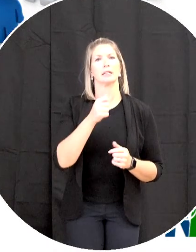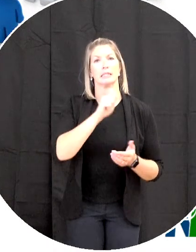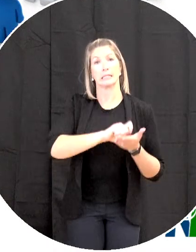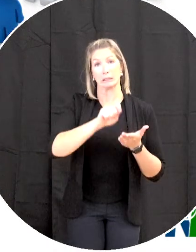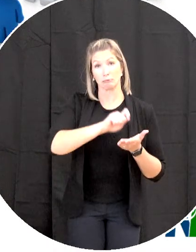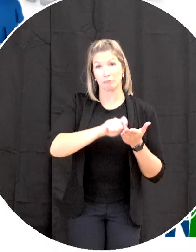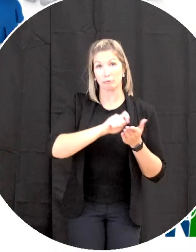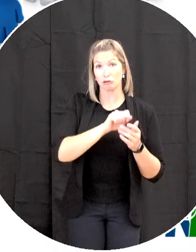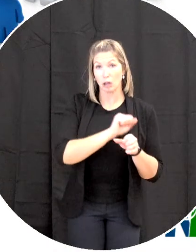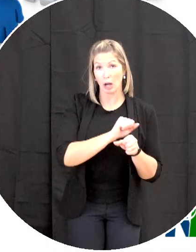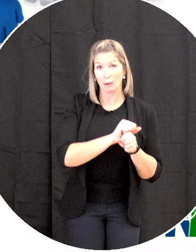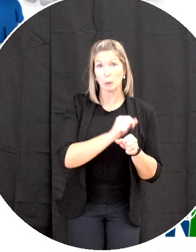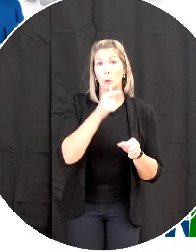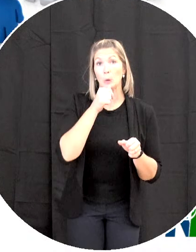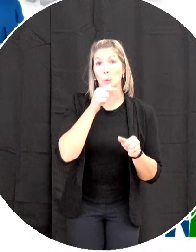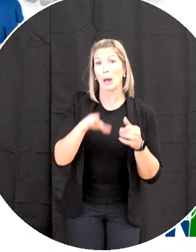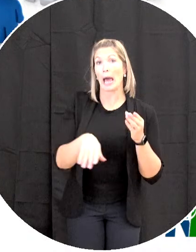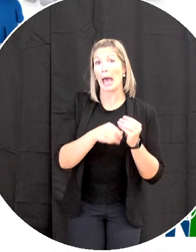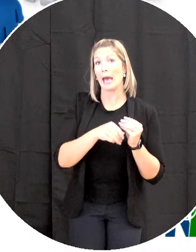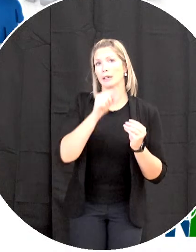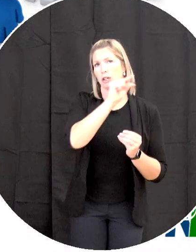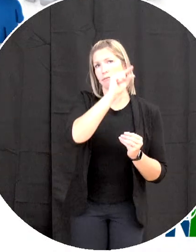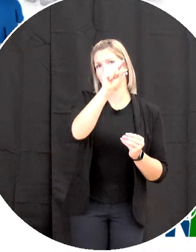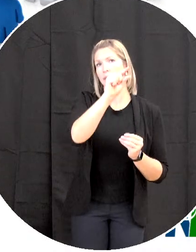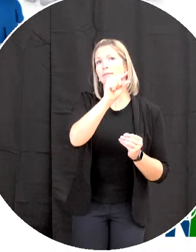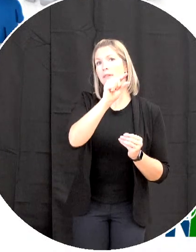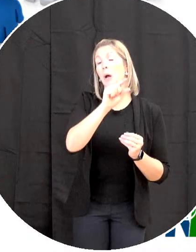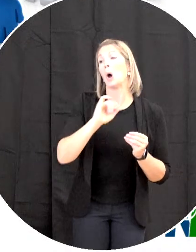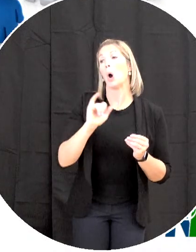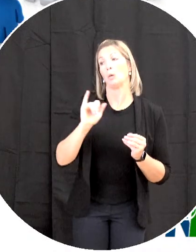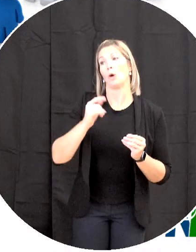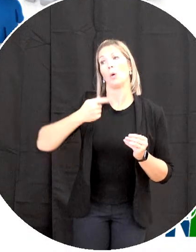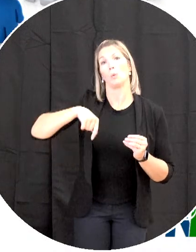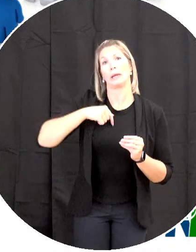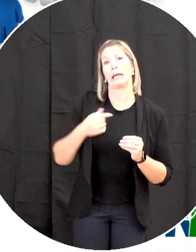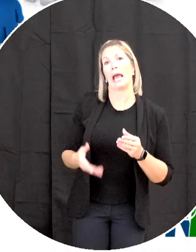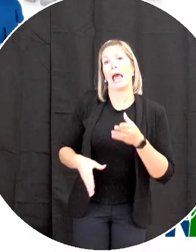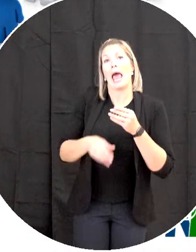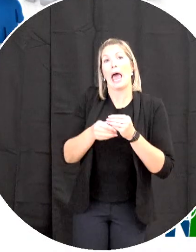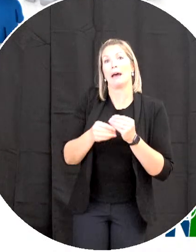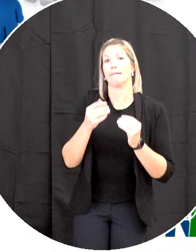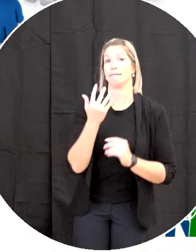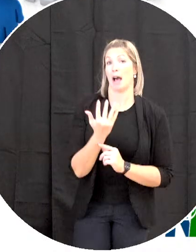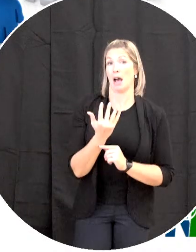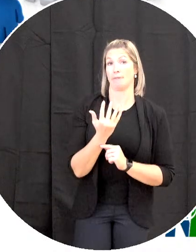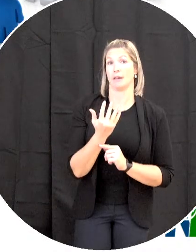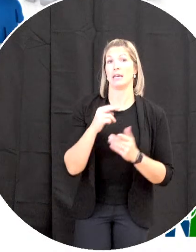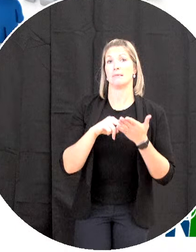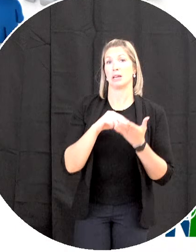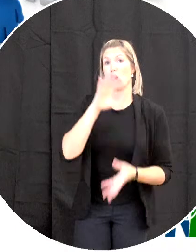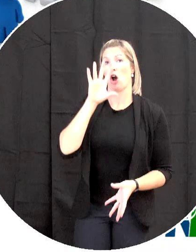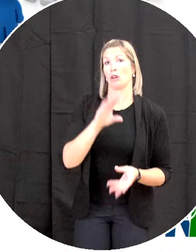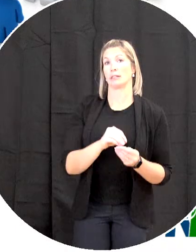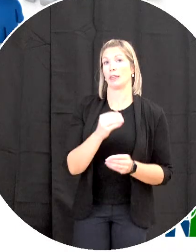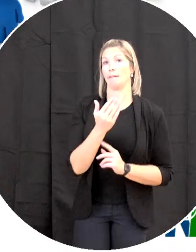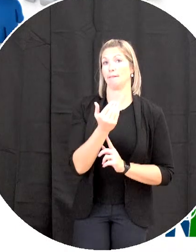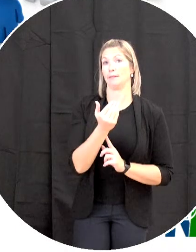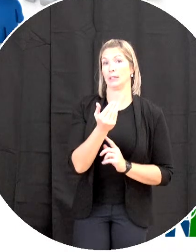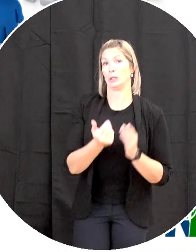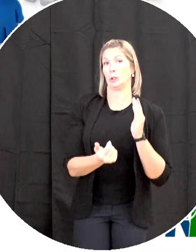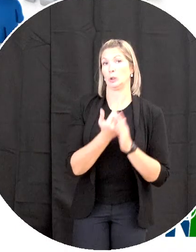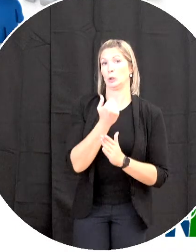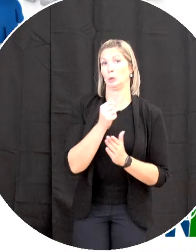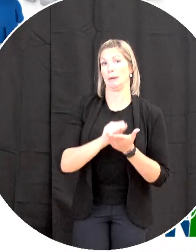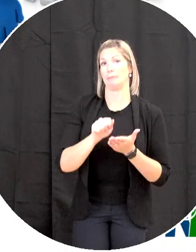government, but we've also leveraged that with 5 from our own resources, so 15 in total.